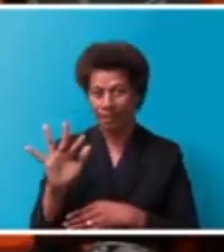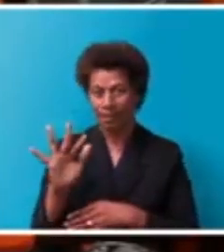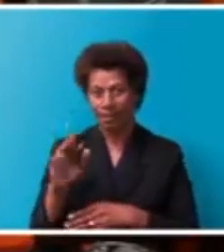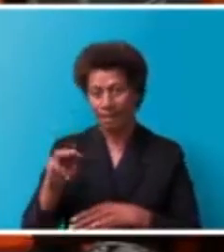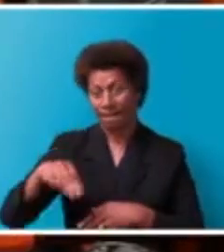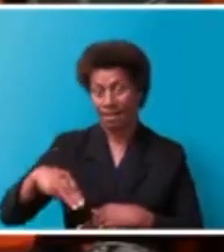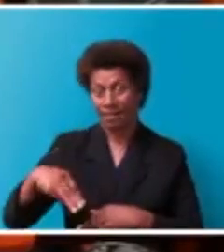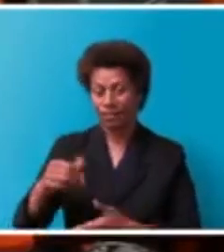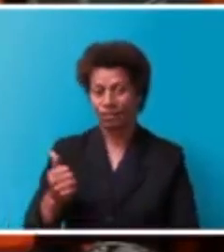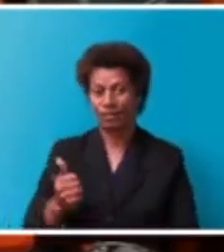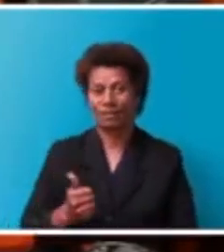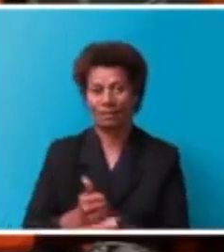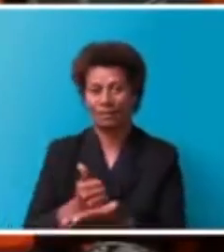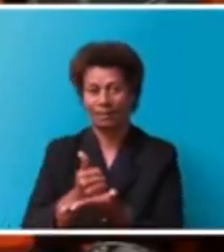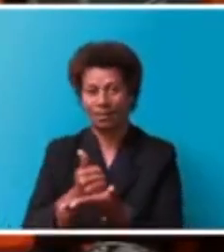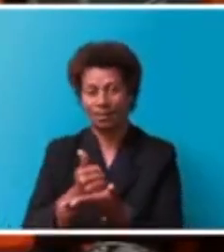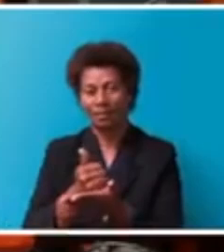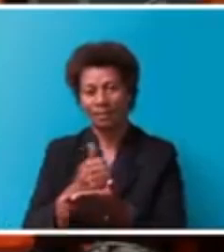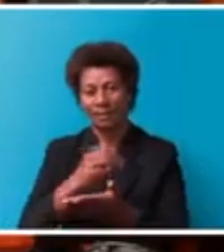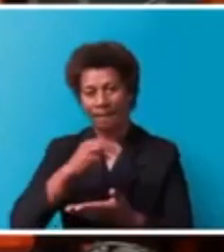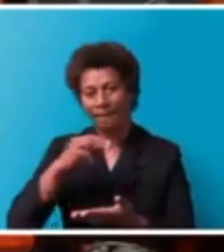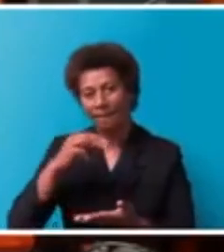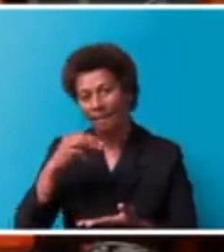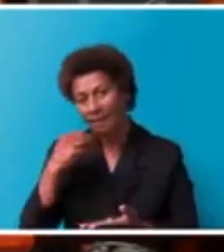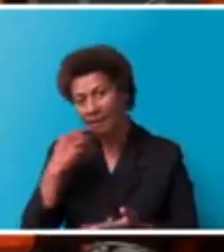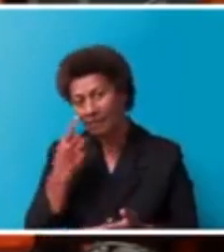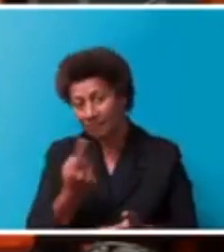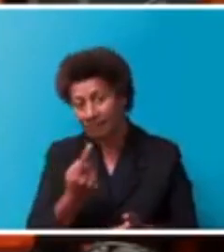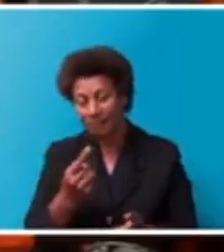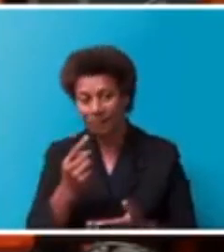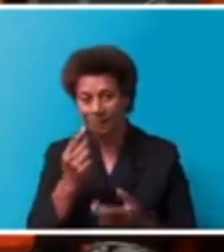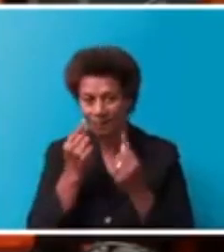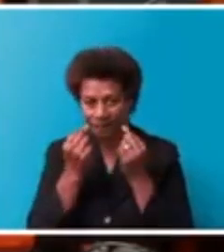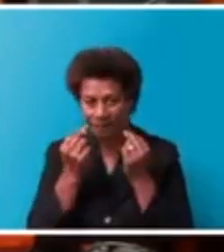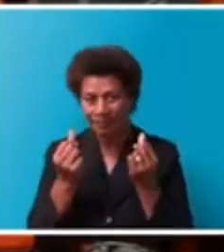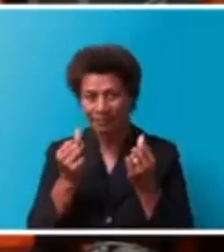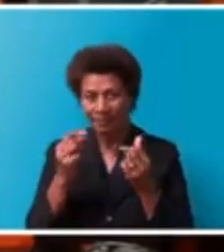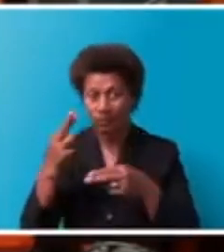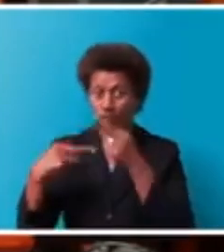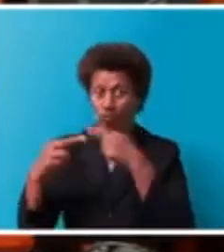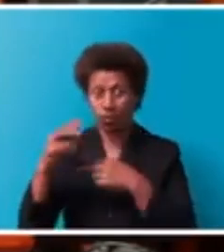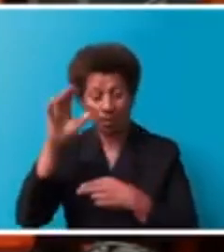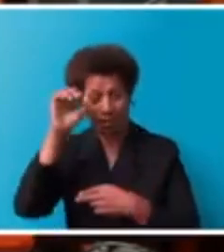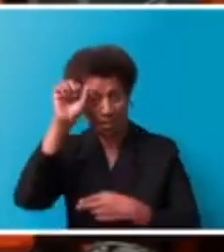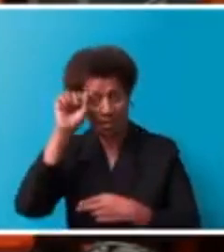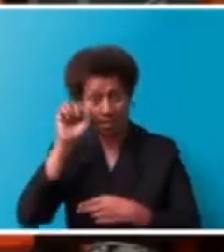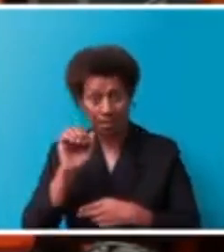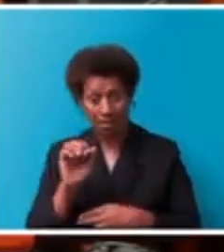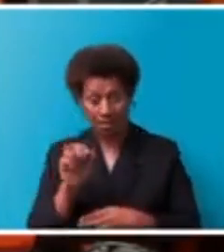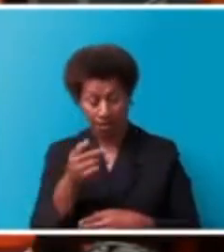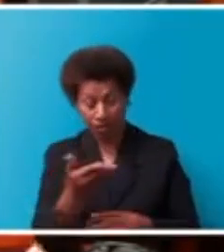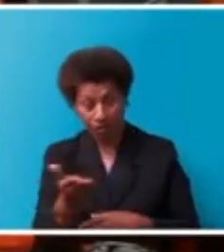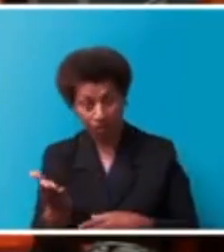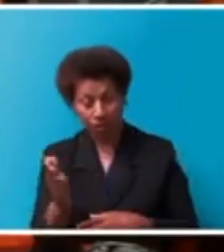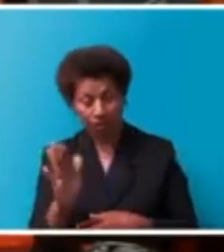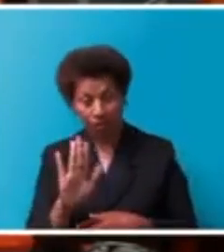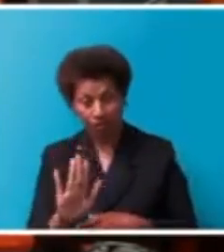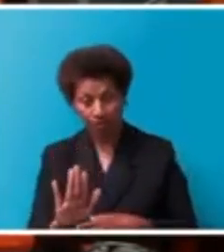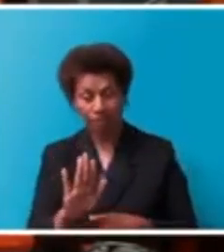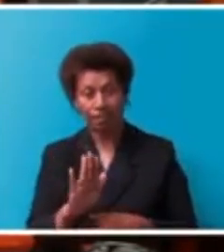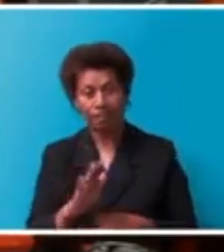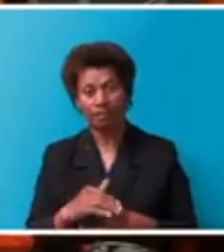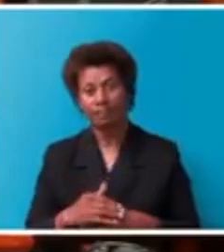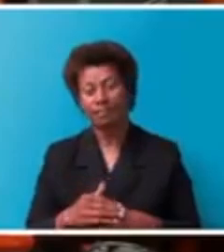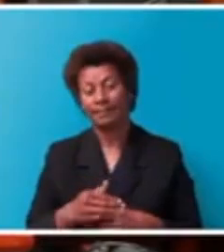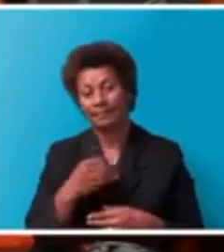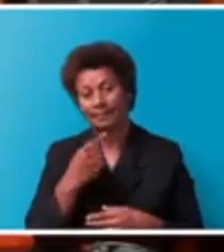the motion of the Honourable Prime Minister. History will remember you for your patriotism. And as the